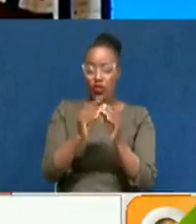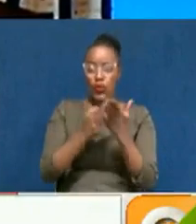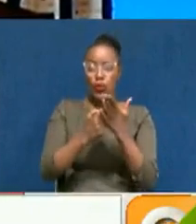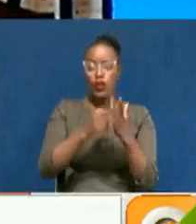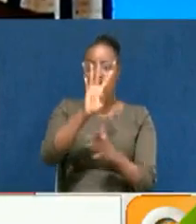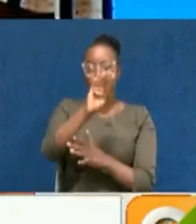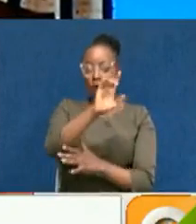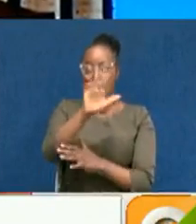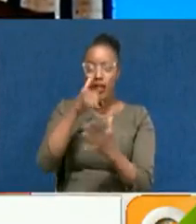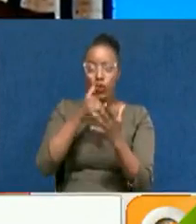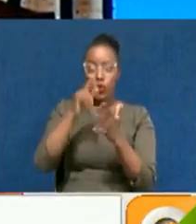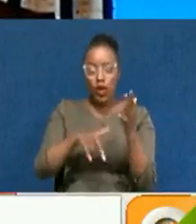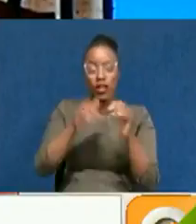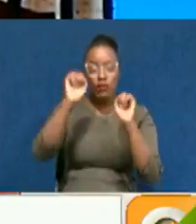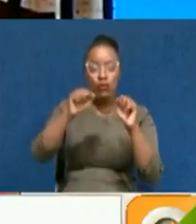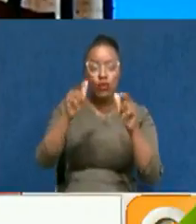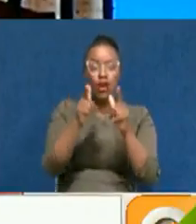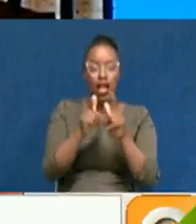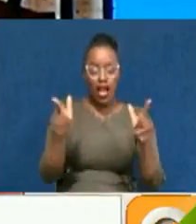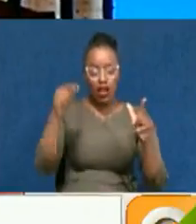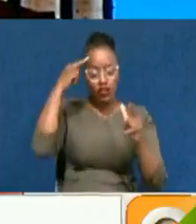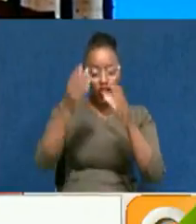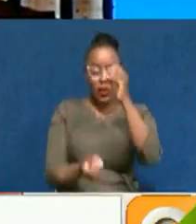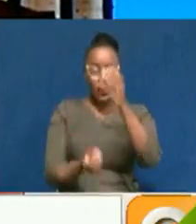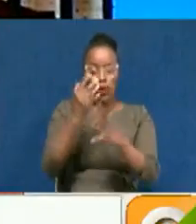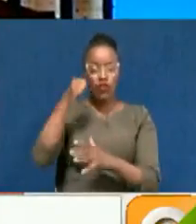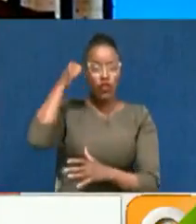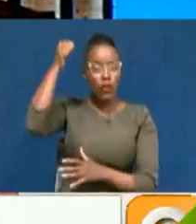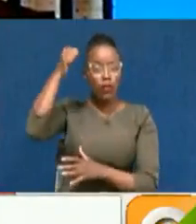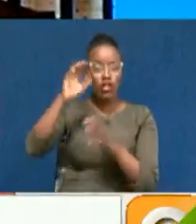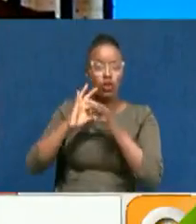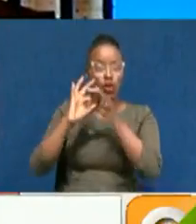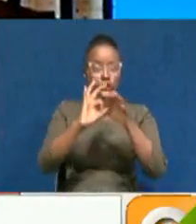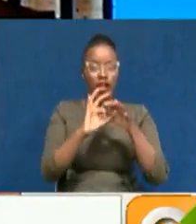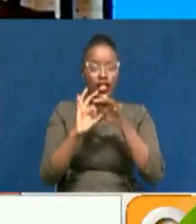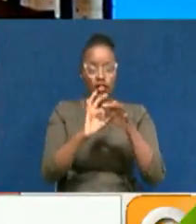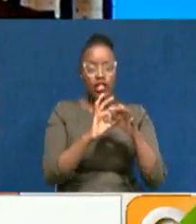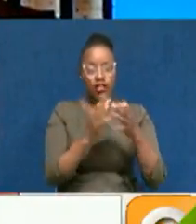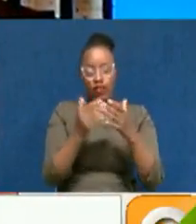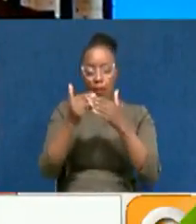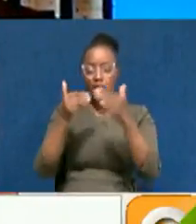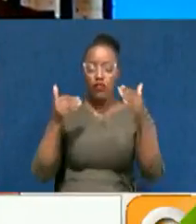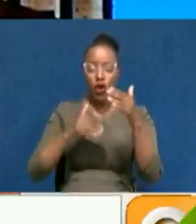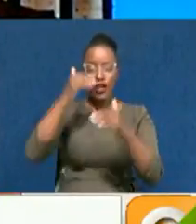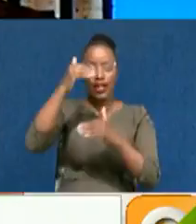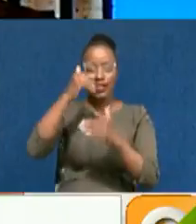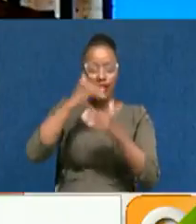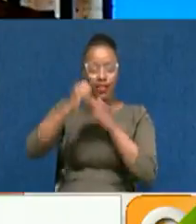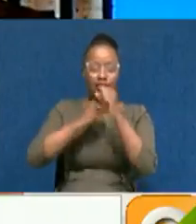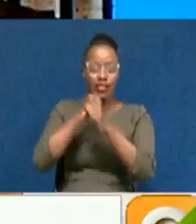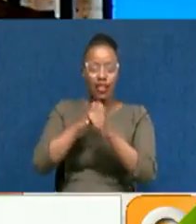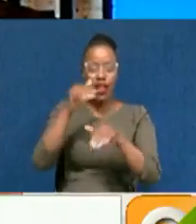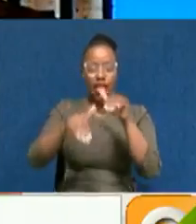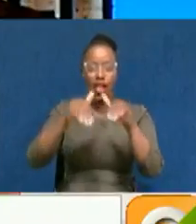bills, including one that may pave way for the formation of political coalitions ahead of next year's general election.